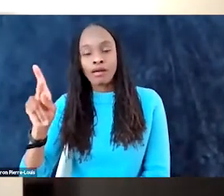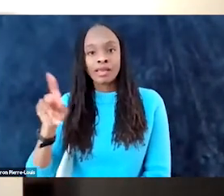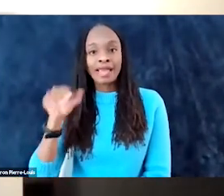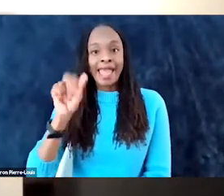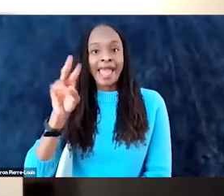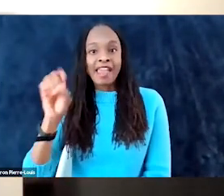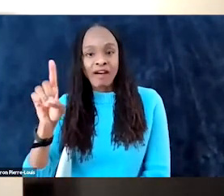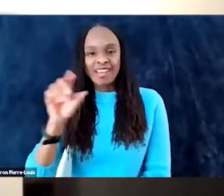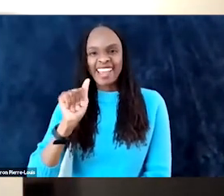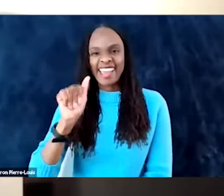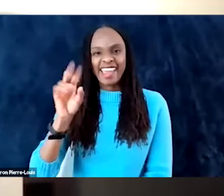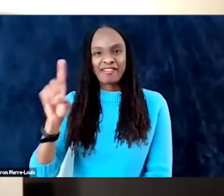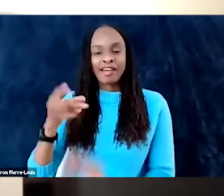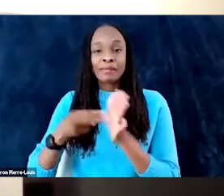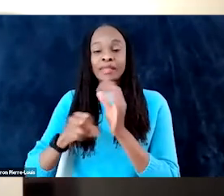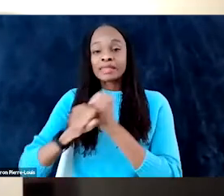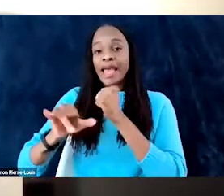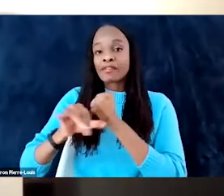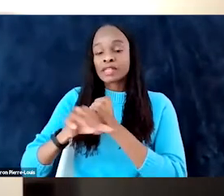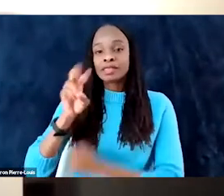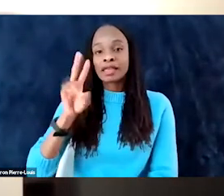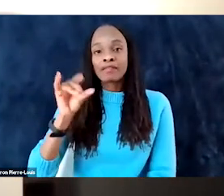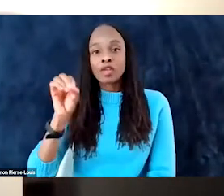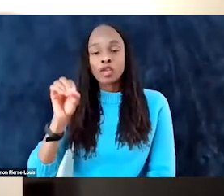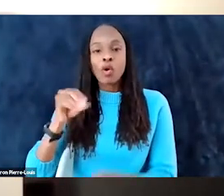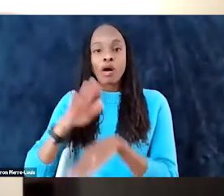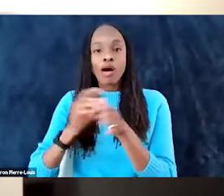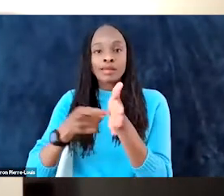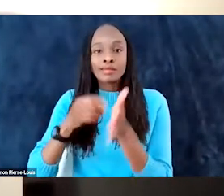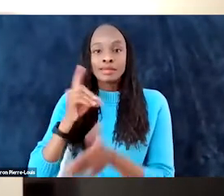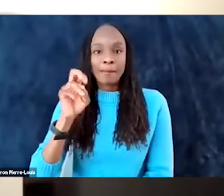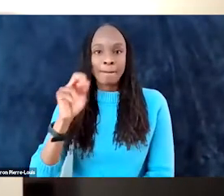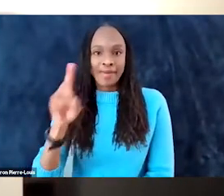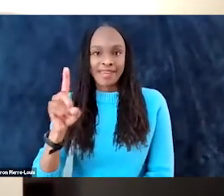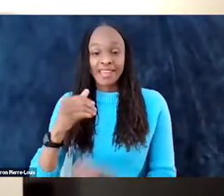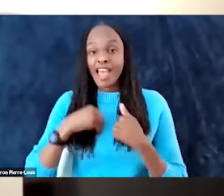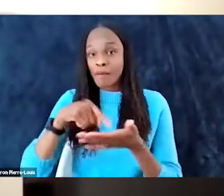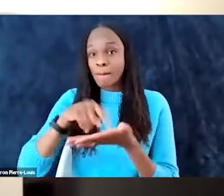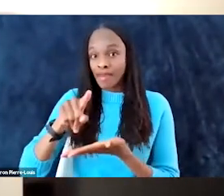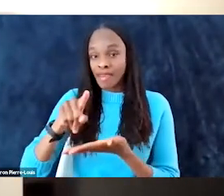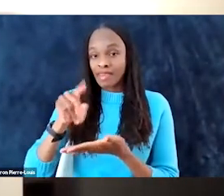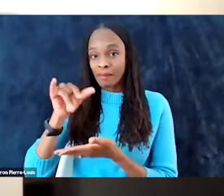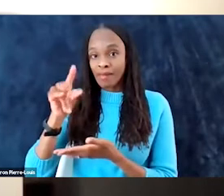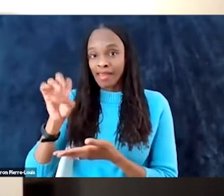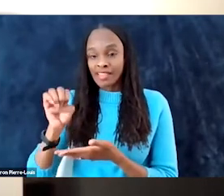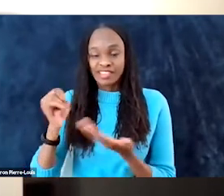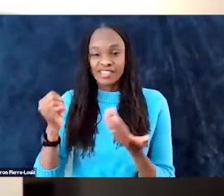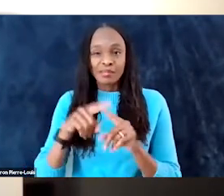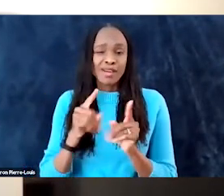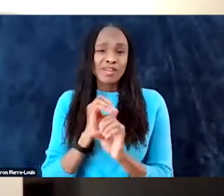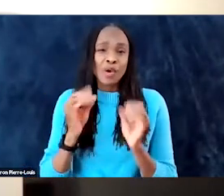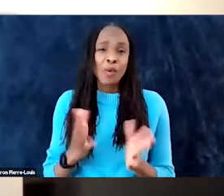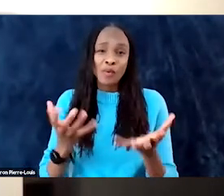an advertising video on demand. There is a pay package for Peacock. The evidence is nobody wants to